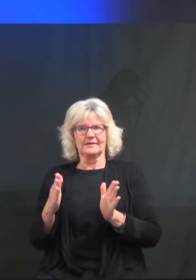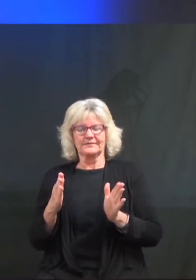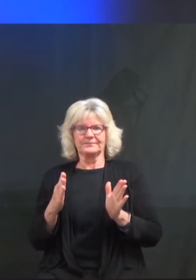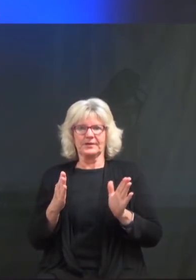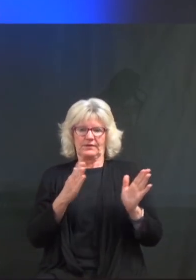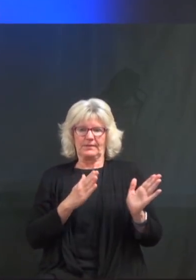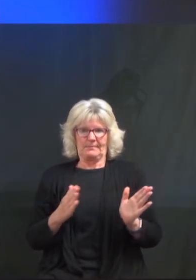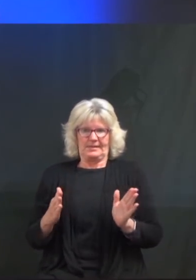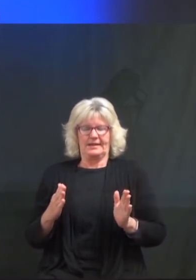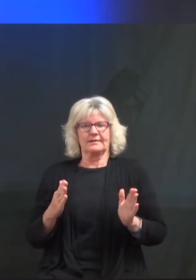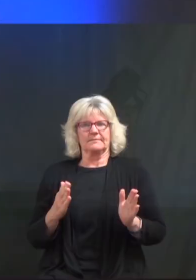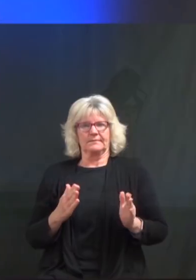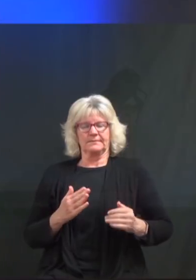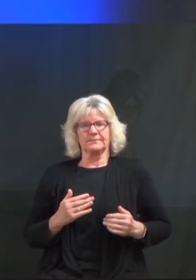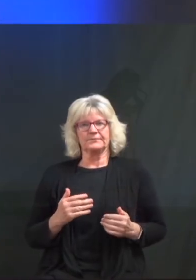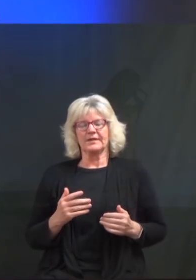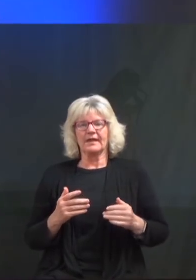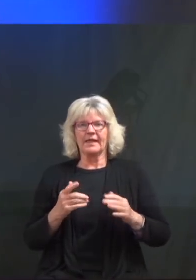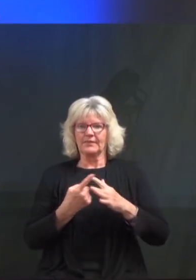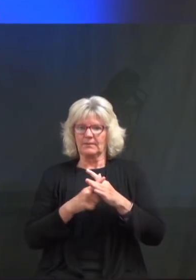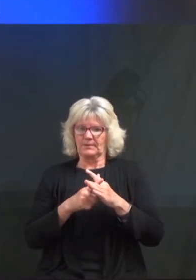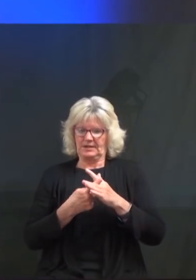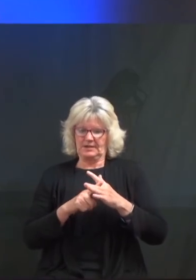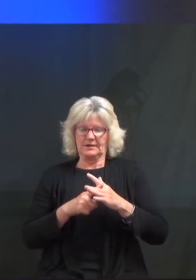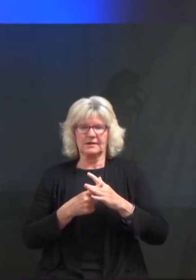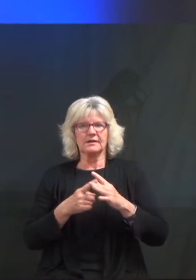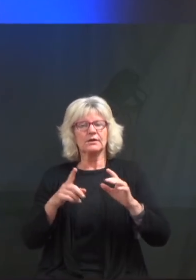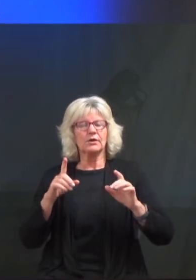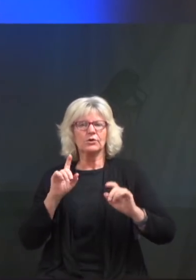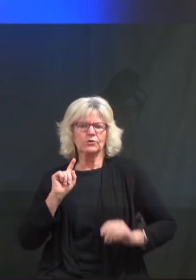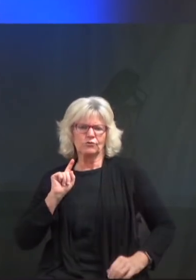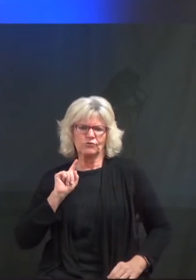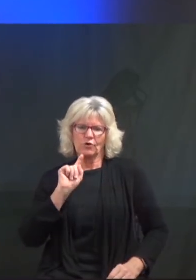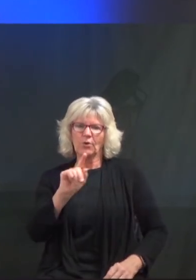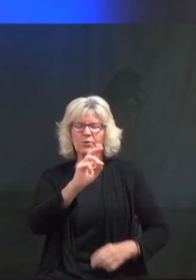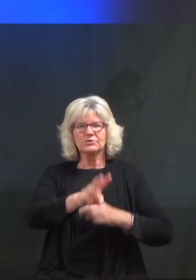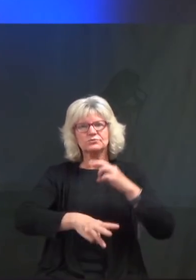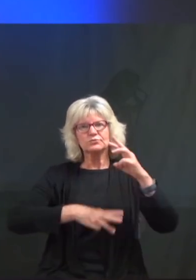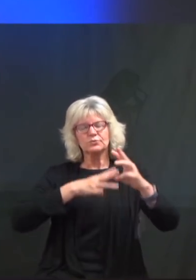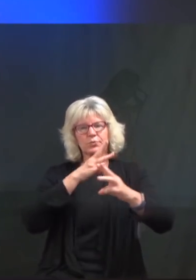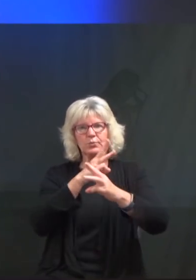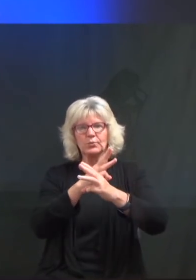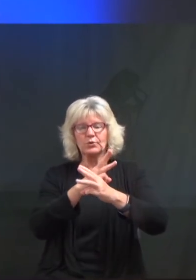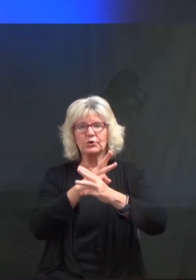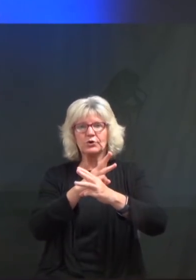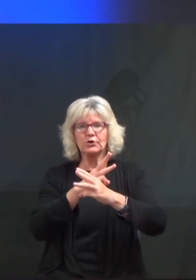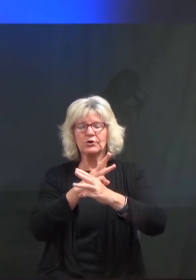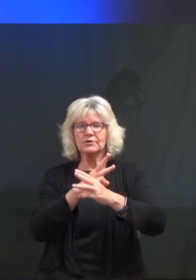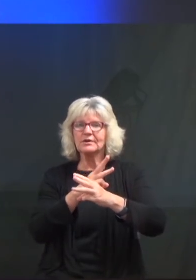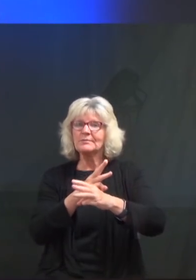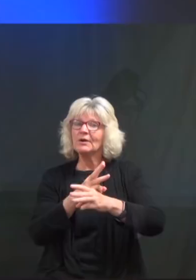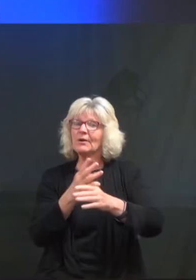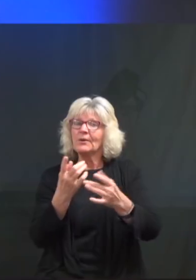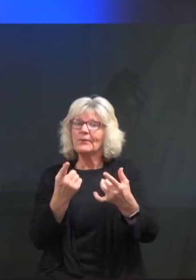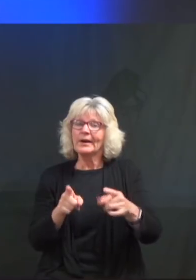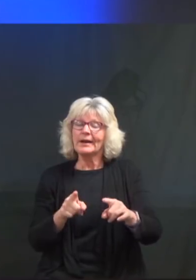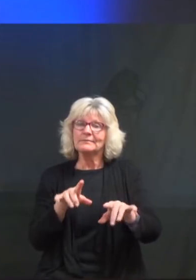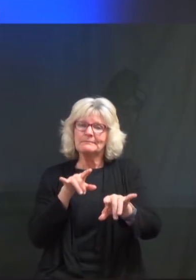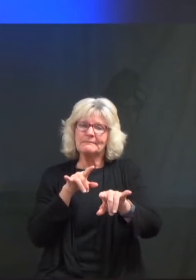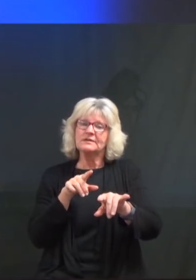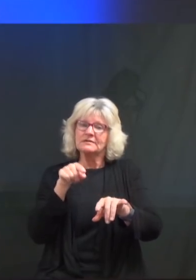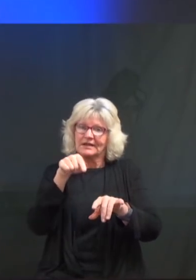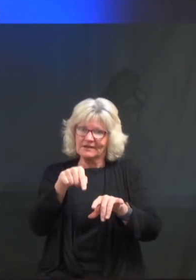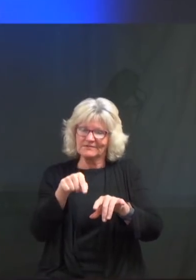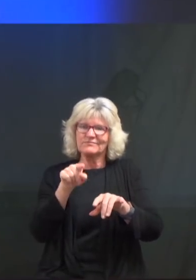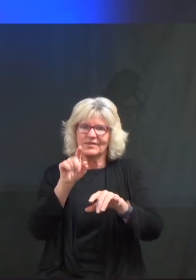beginning to say, go into the all of the world. It's persecution that actually